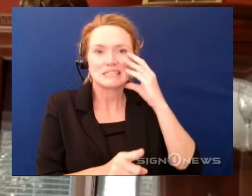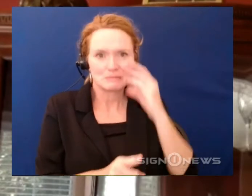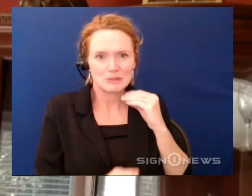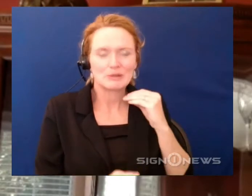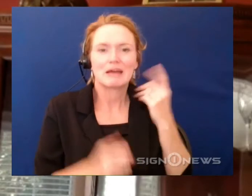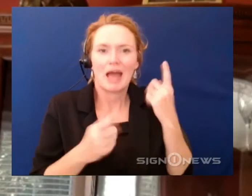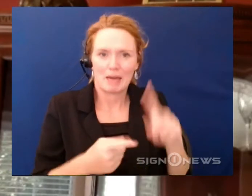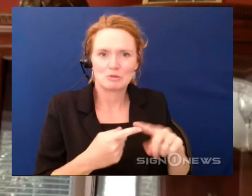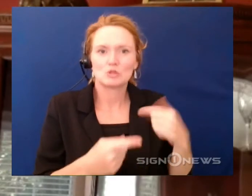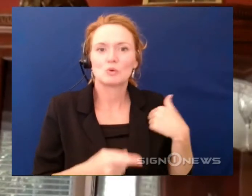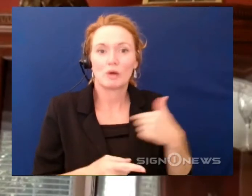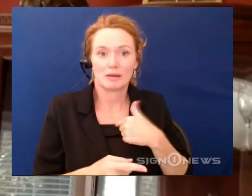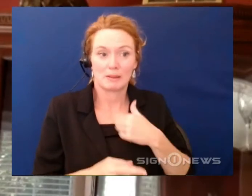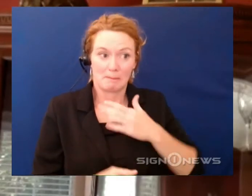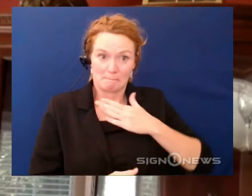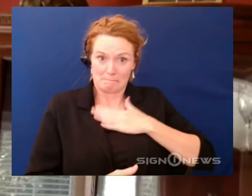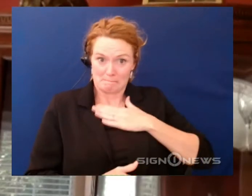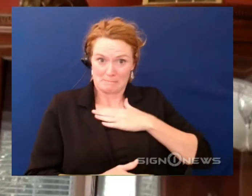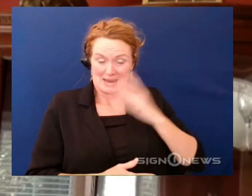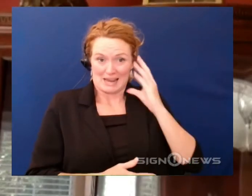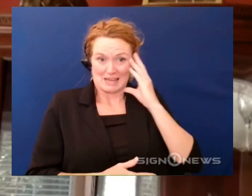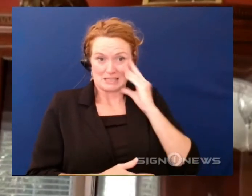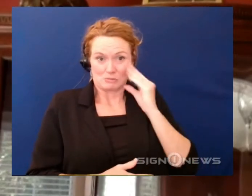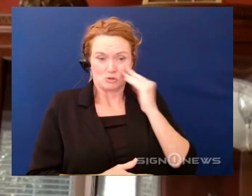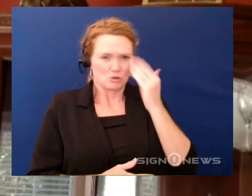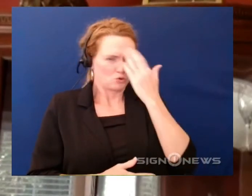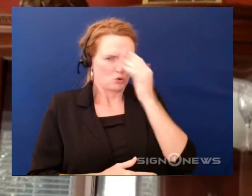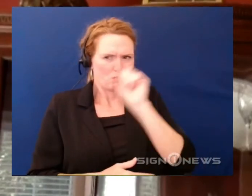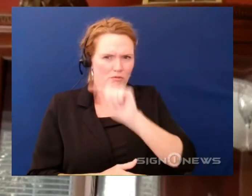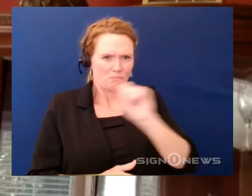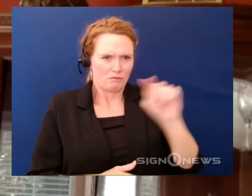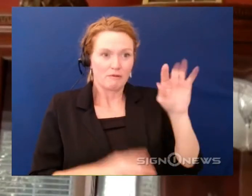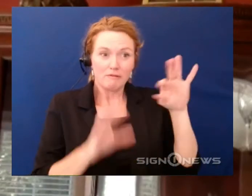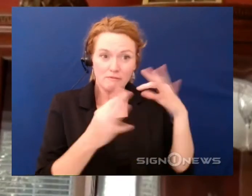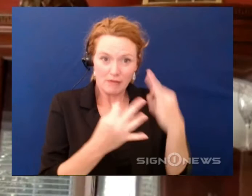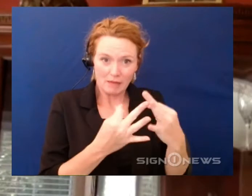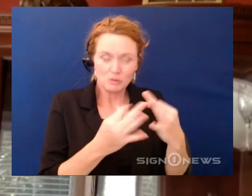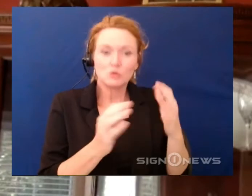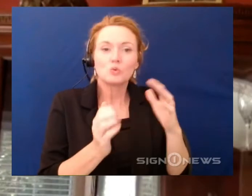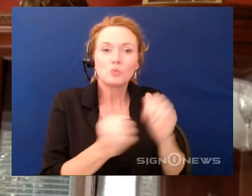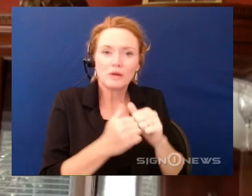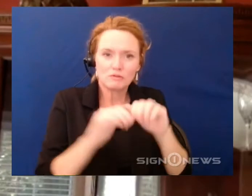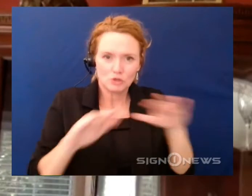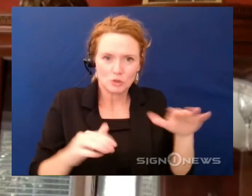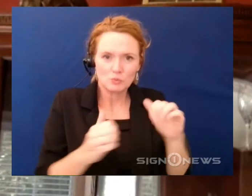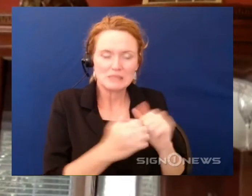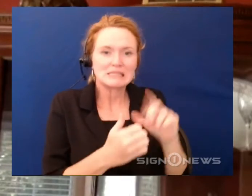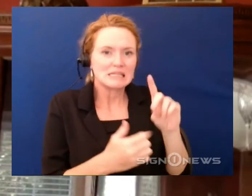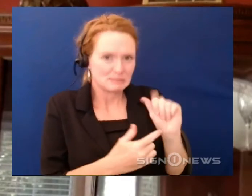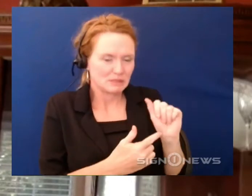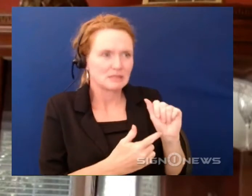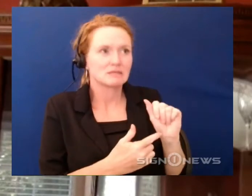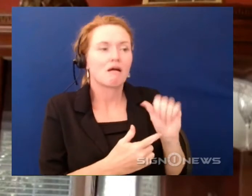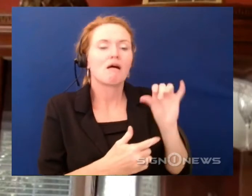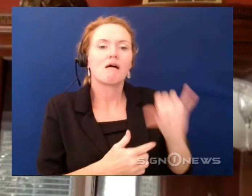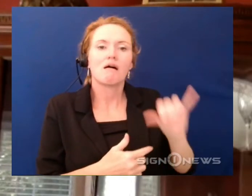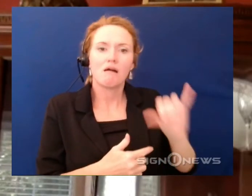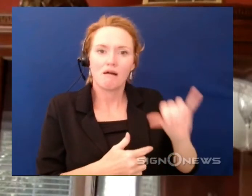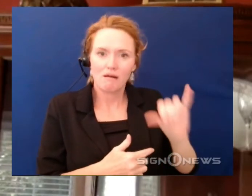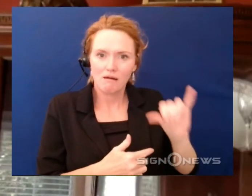think my experience knowing a lot of other families who have people with disabilities is that as